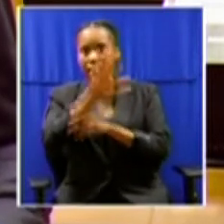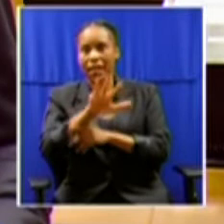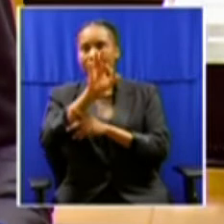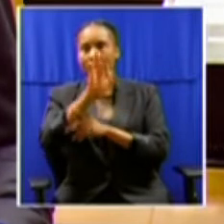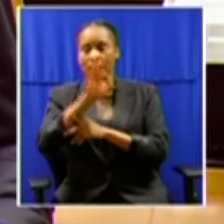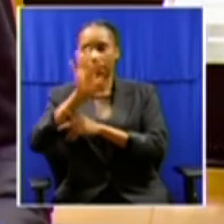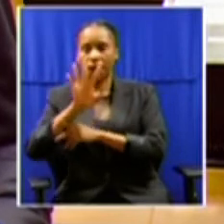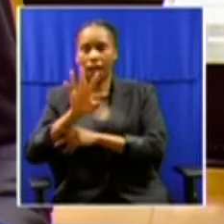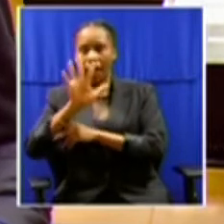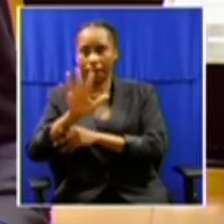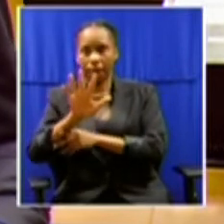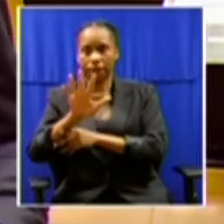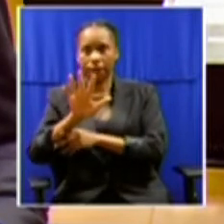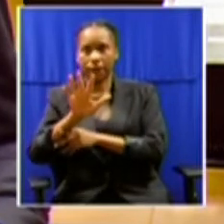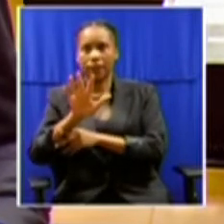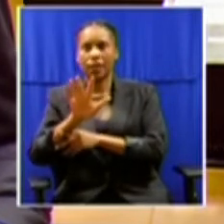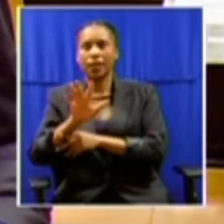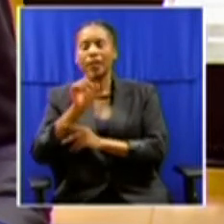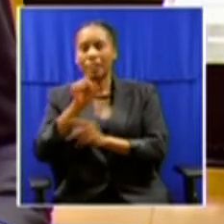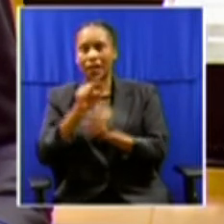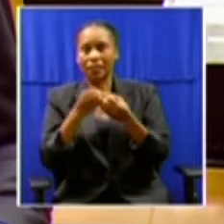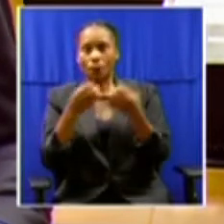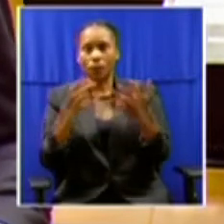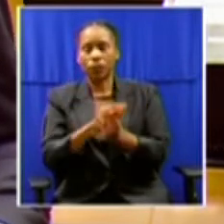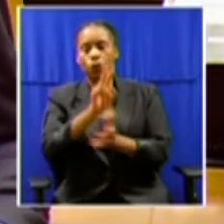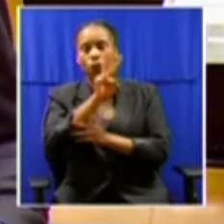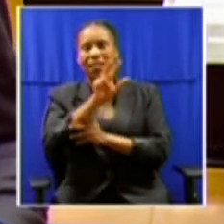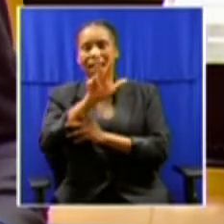154,945, equating to